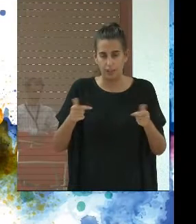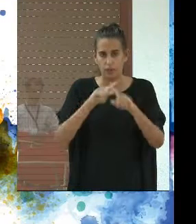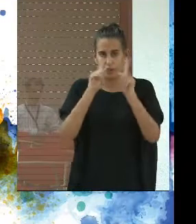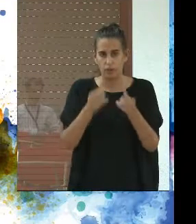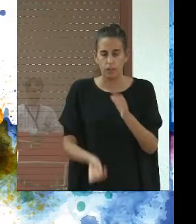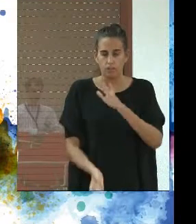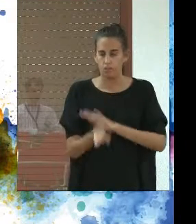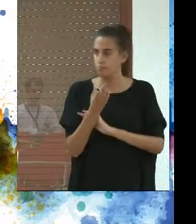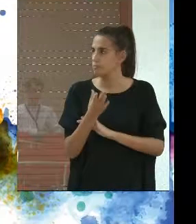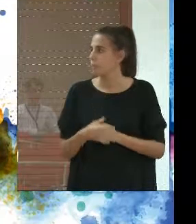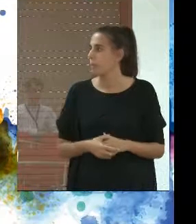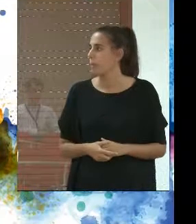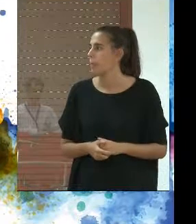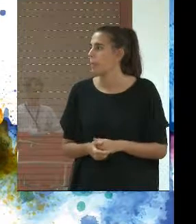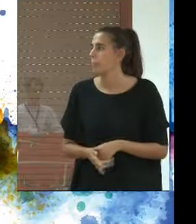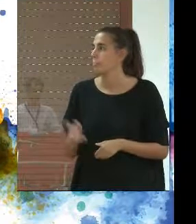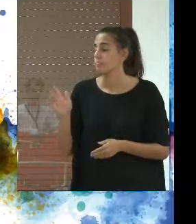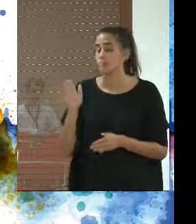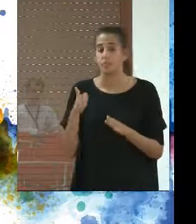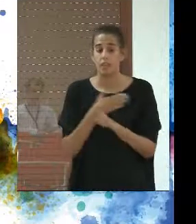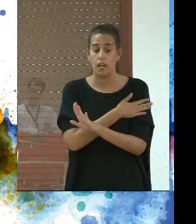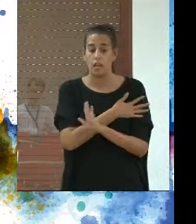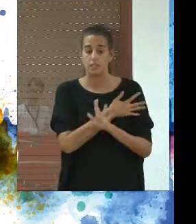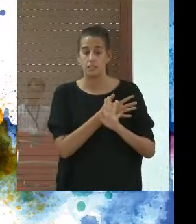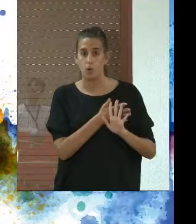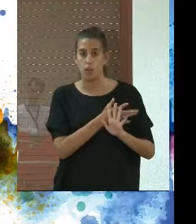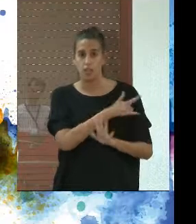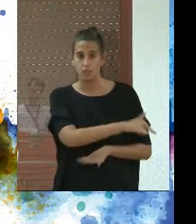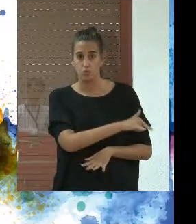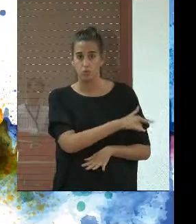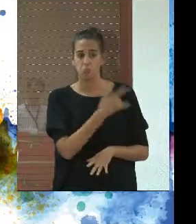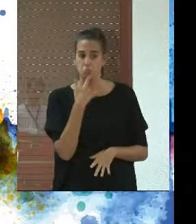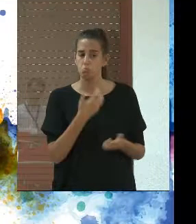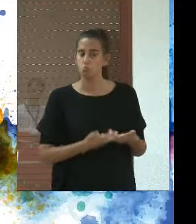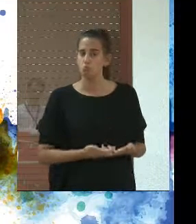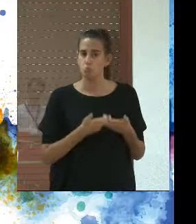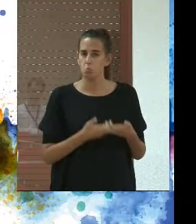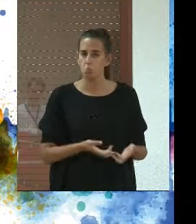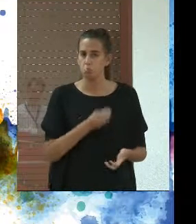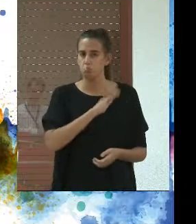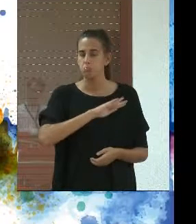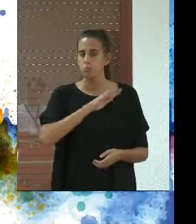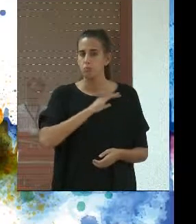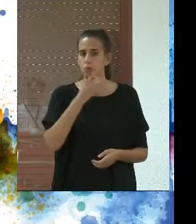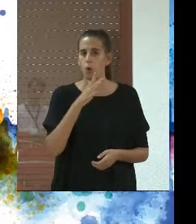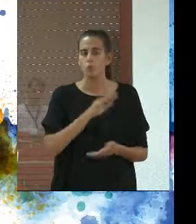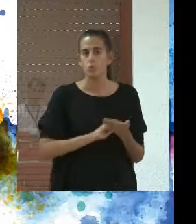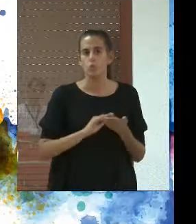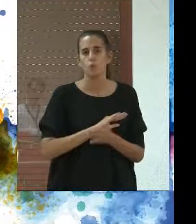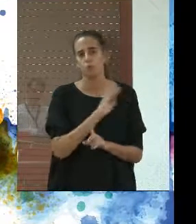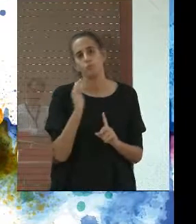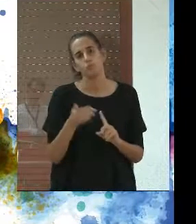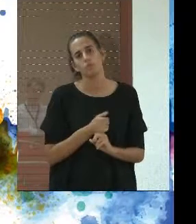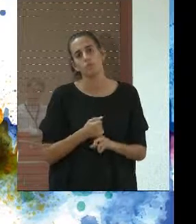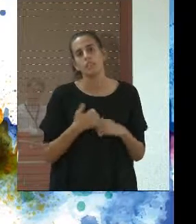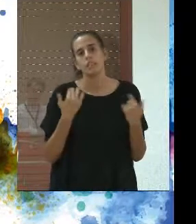mold, and we shape the figures. This is what we had up until now, and it worked fairly well because we came